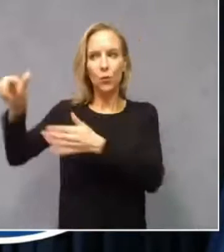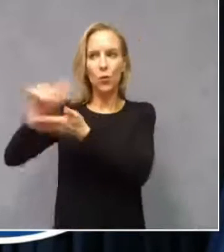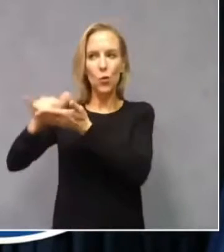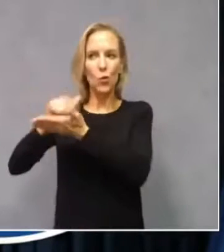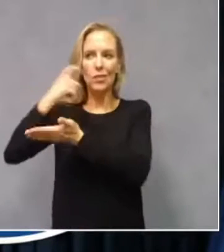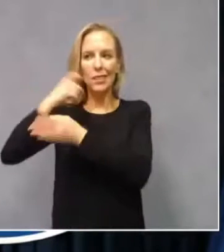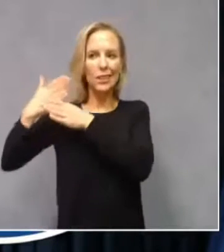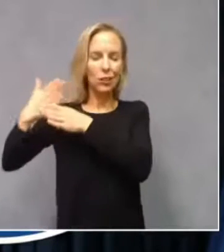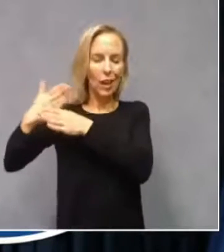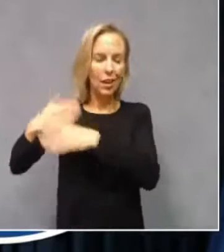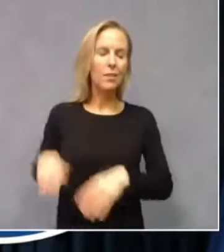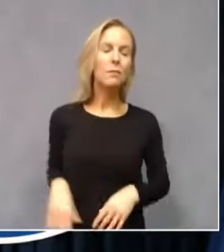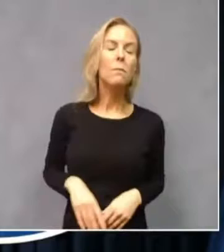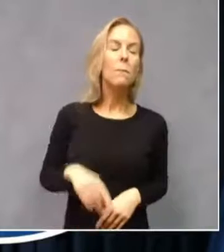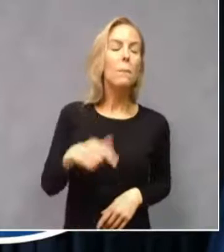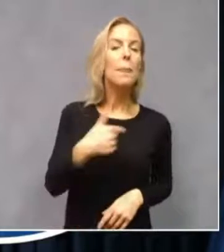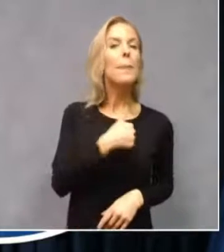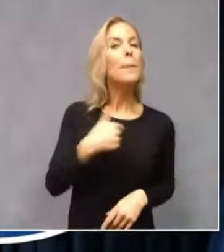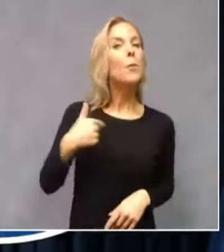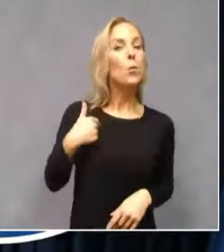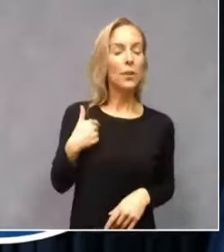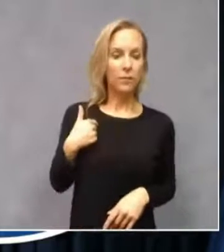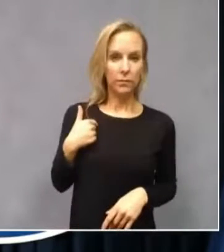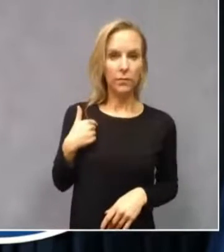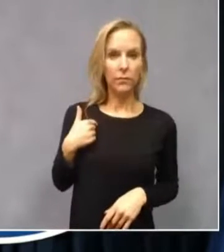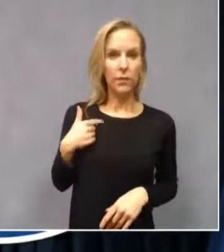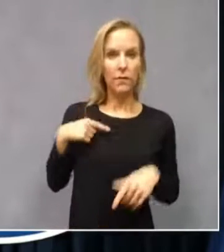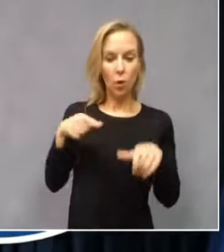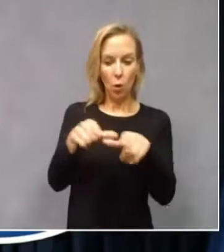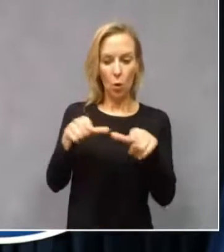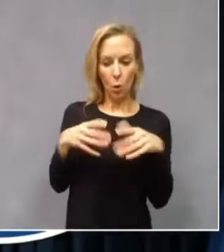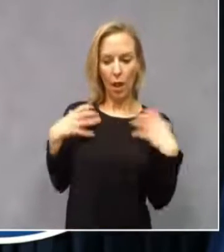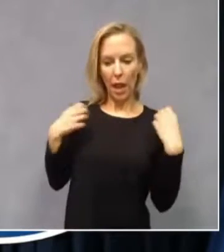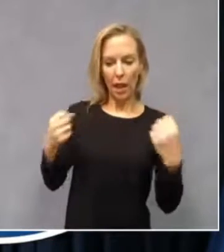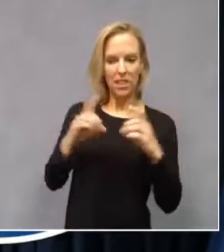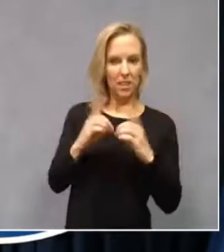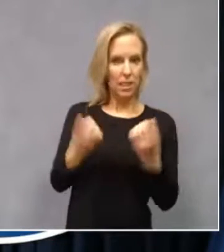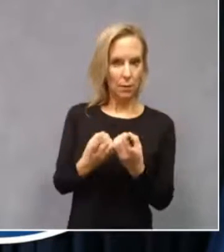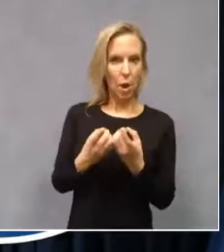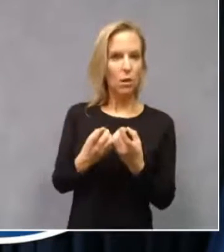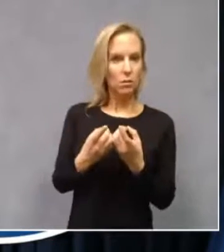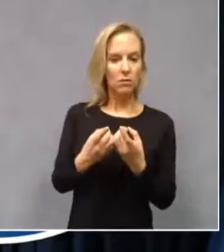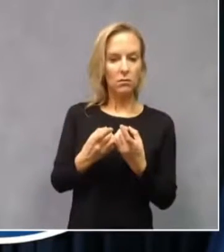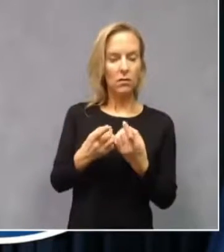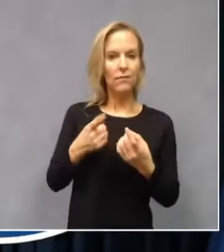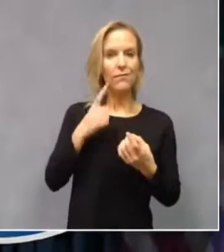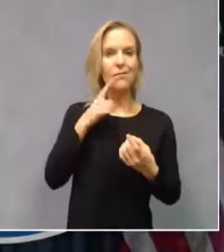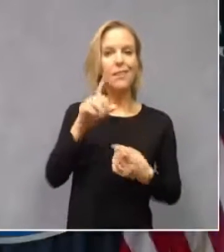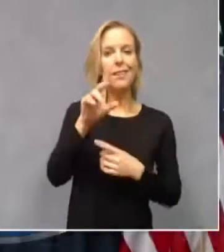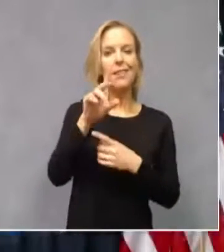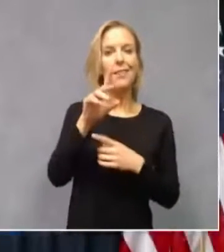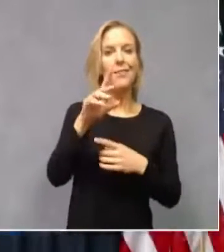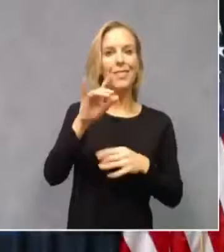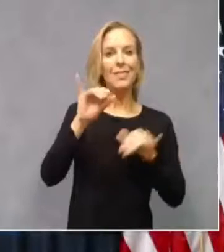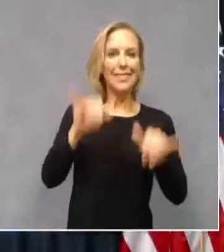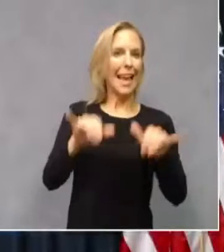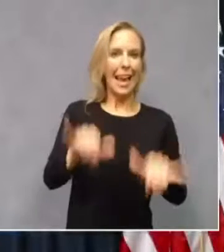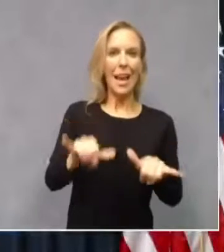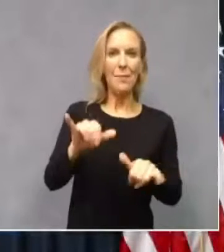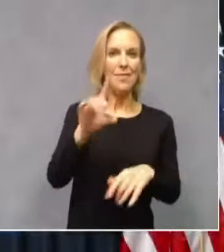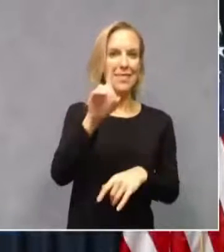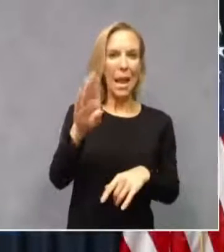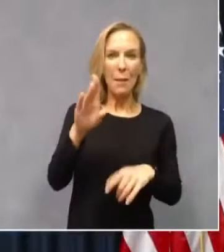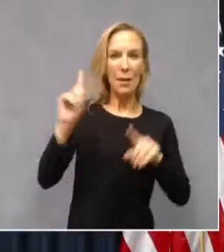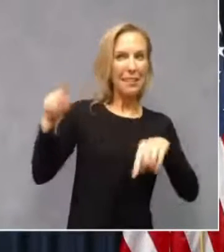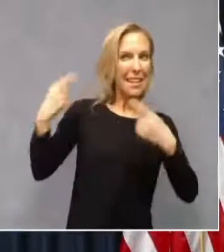Well, we just have our local health departments working in the same database for the first time in our history as of